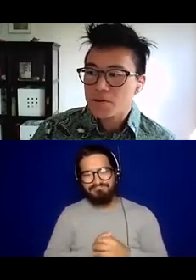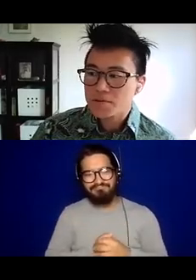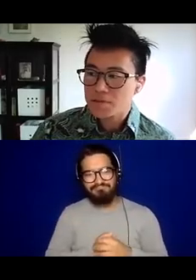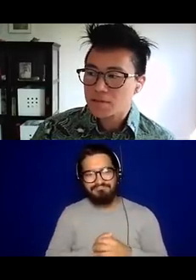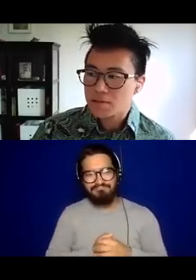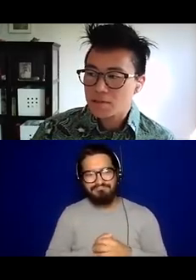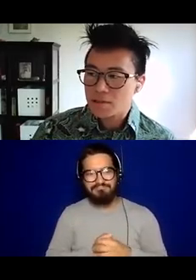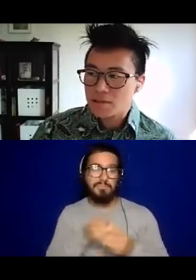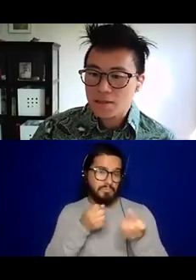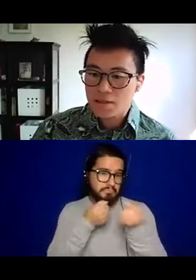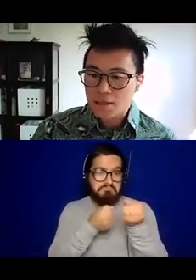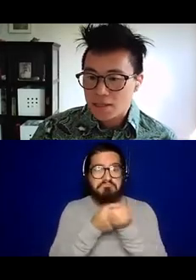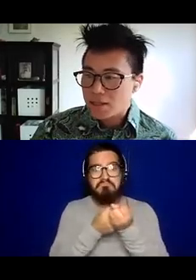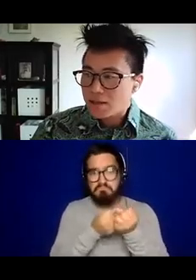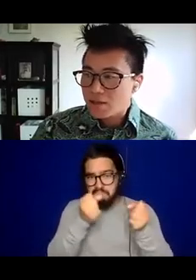Supporters.